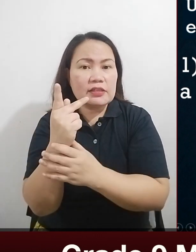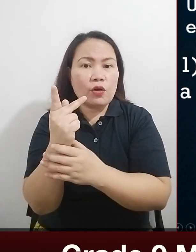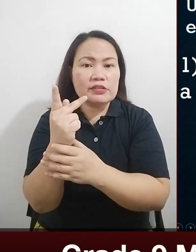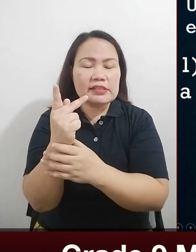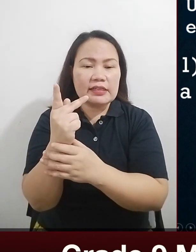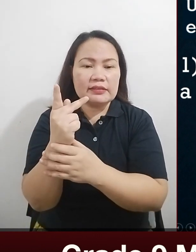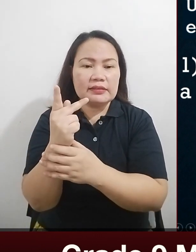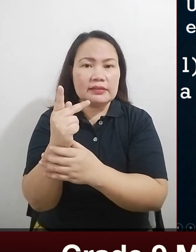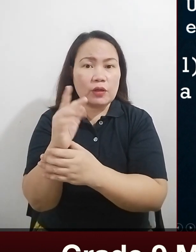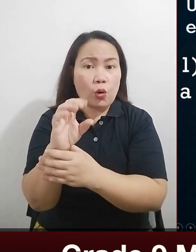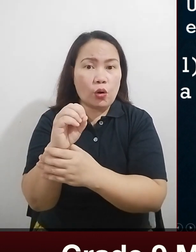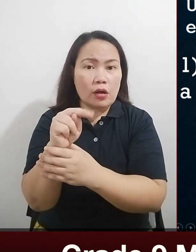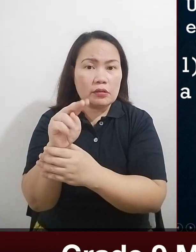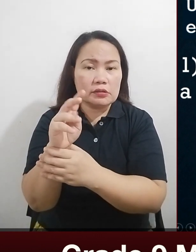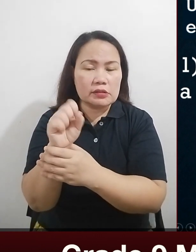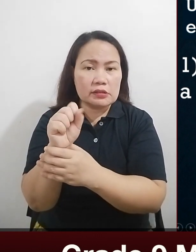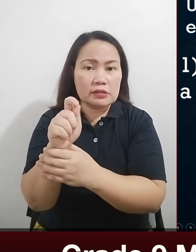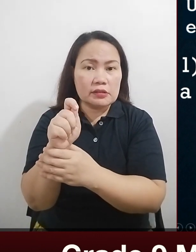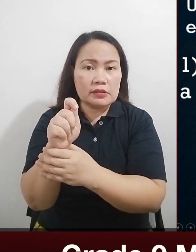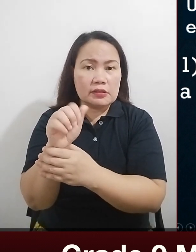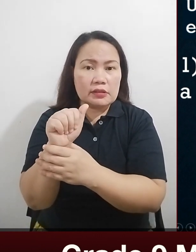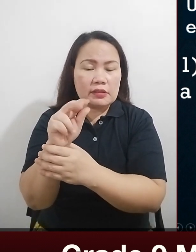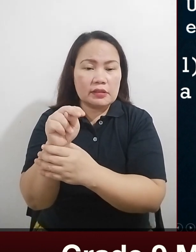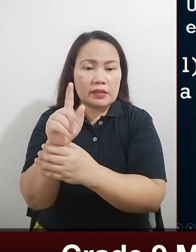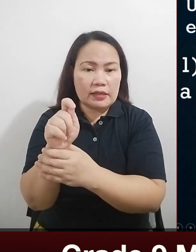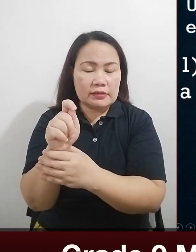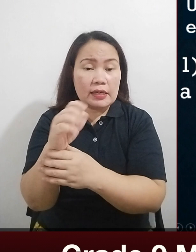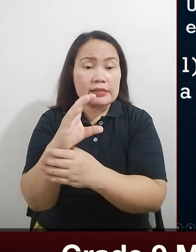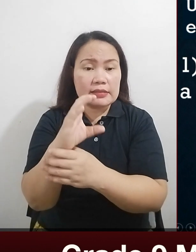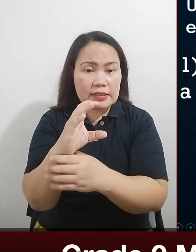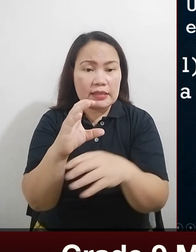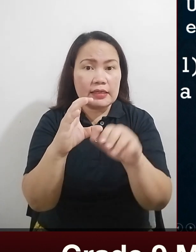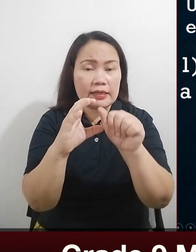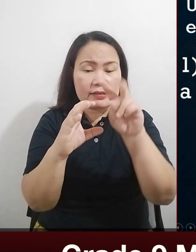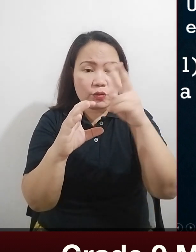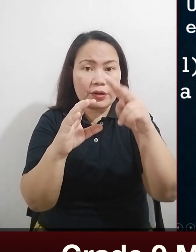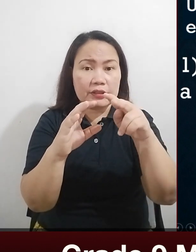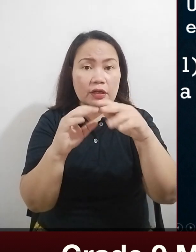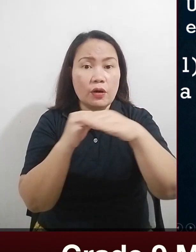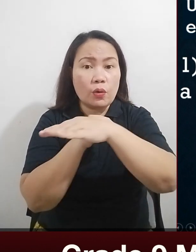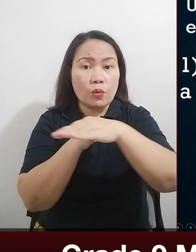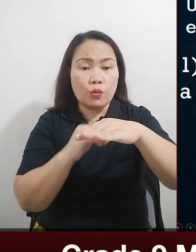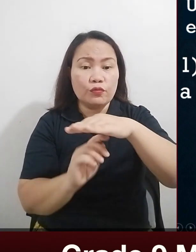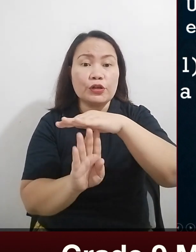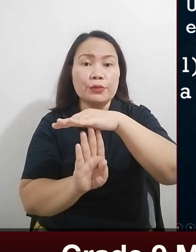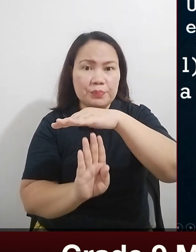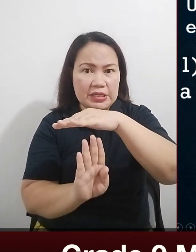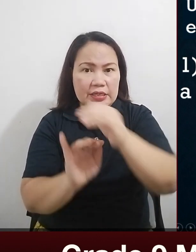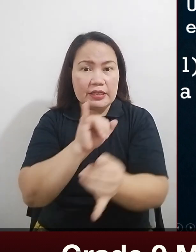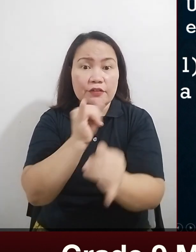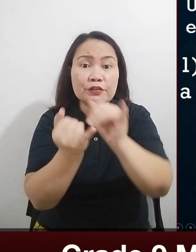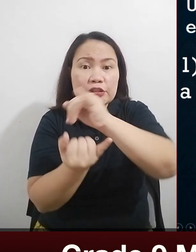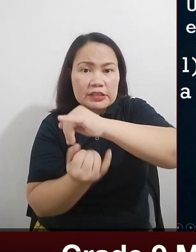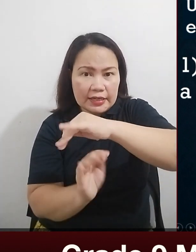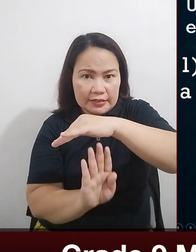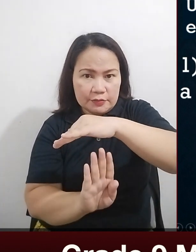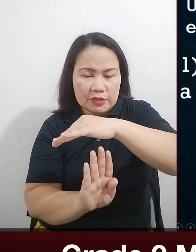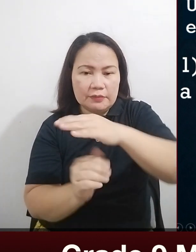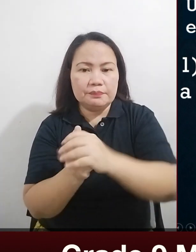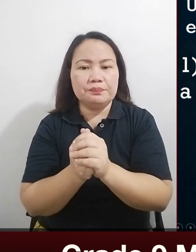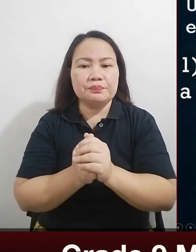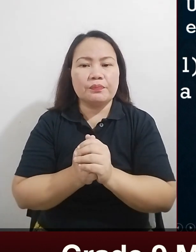K, so yung K natin is the constant of variation, C A squared over